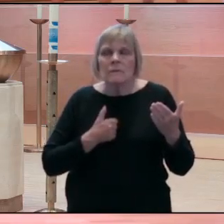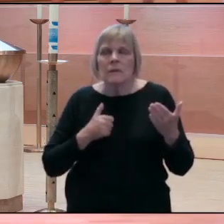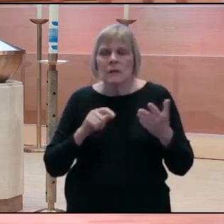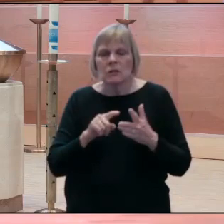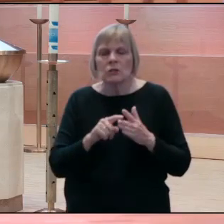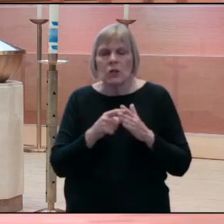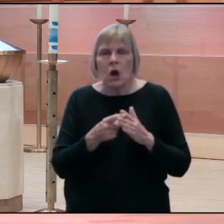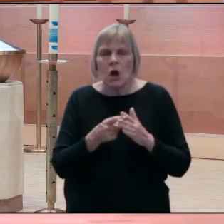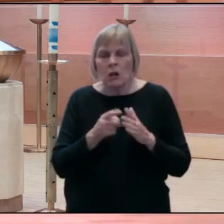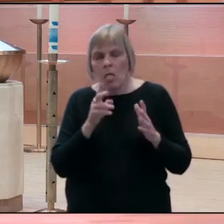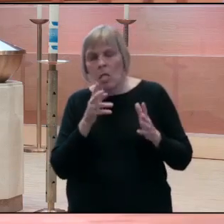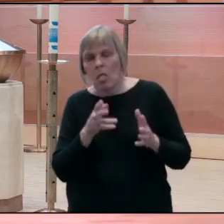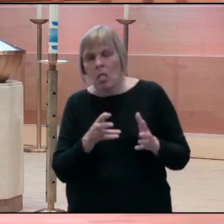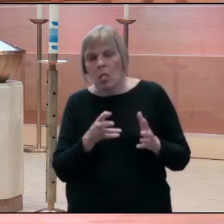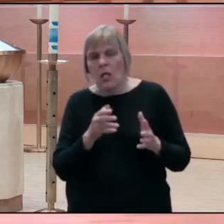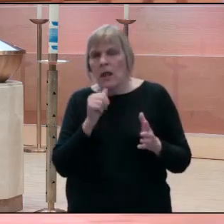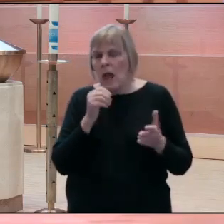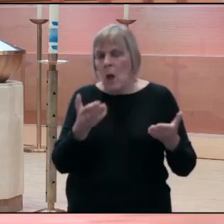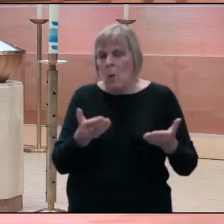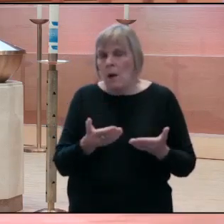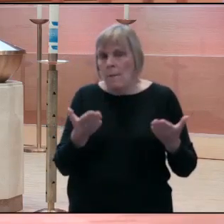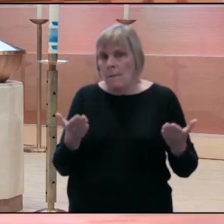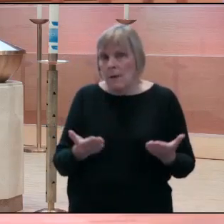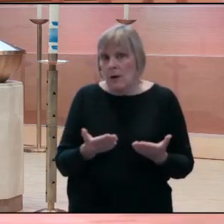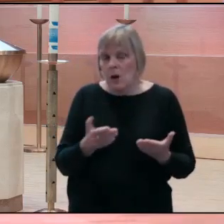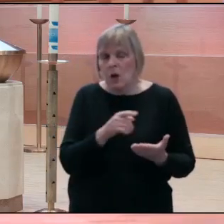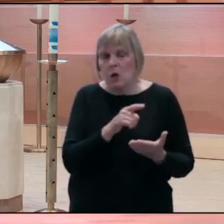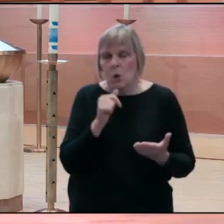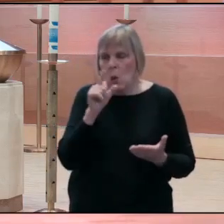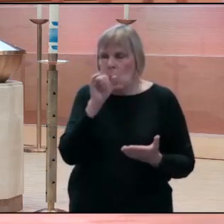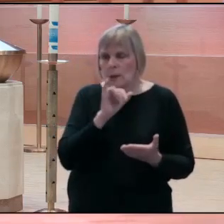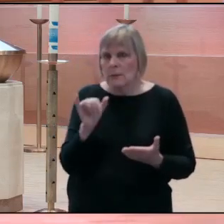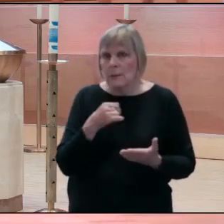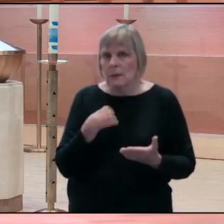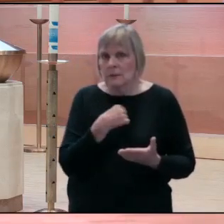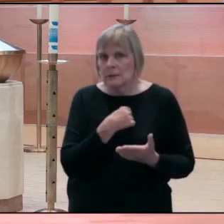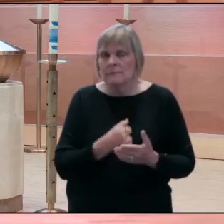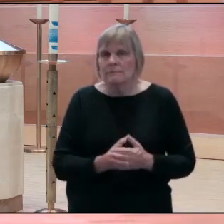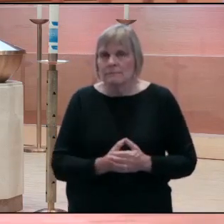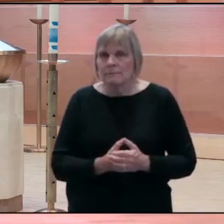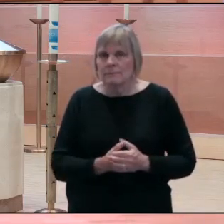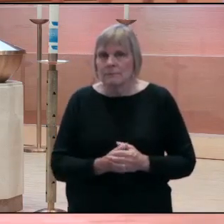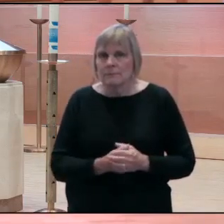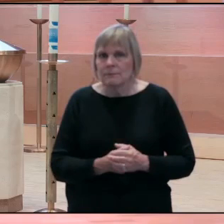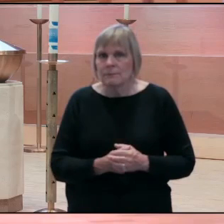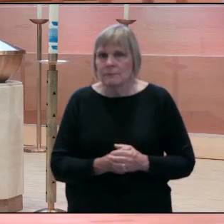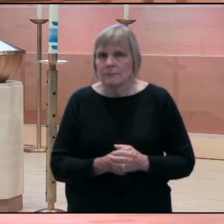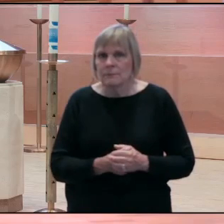And we just start to neglect the outsider. You're not welcome here because you don't look exactly like us.